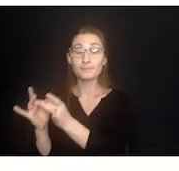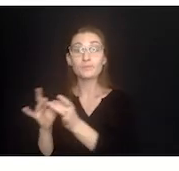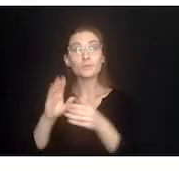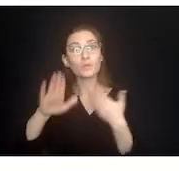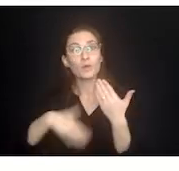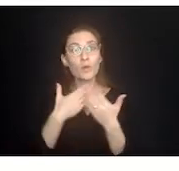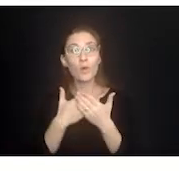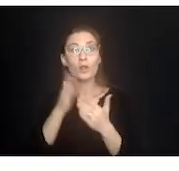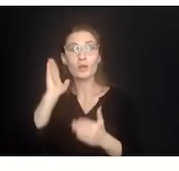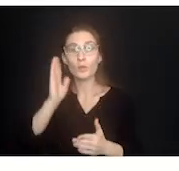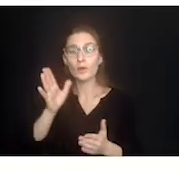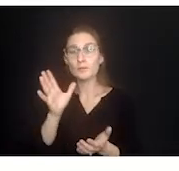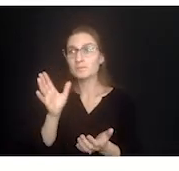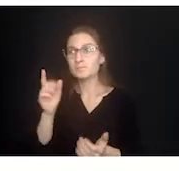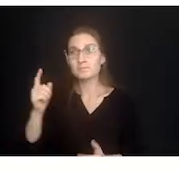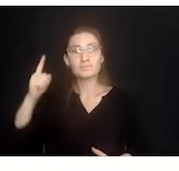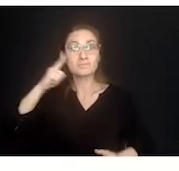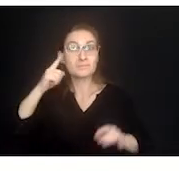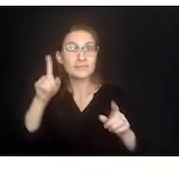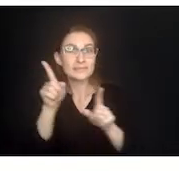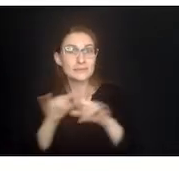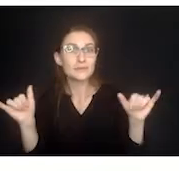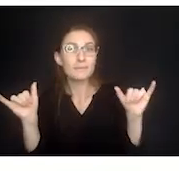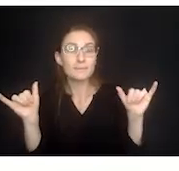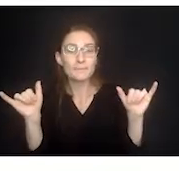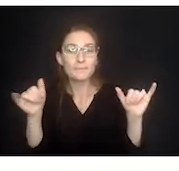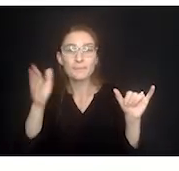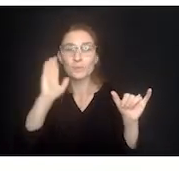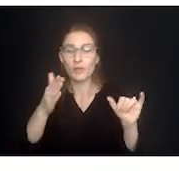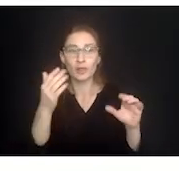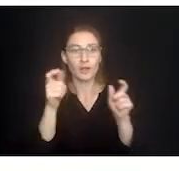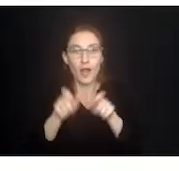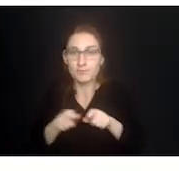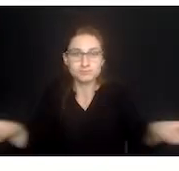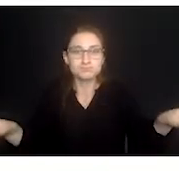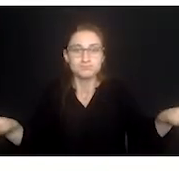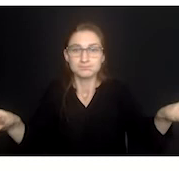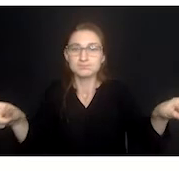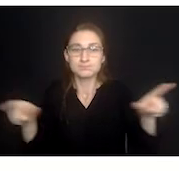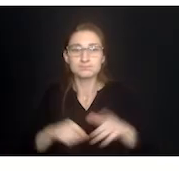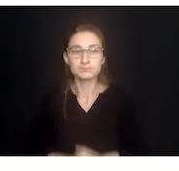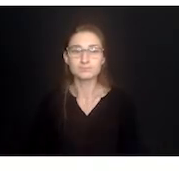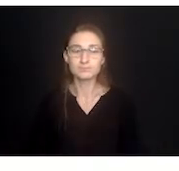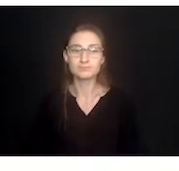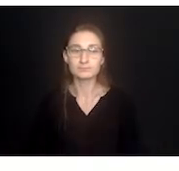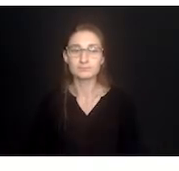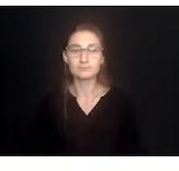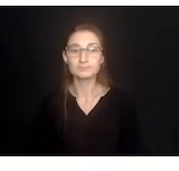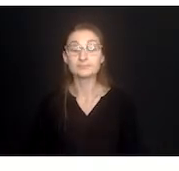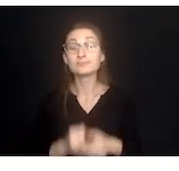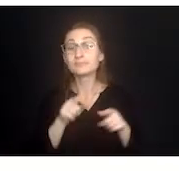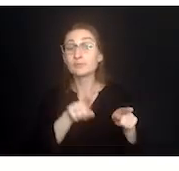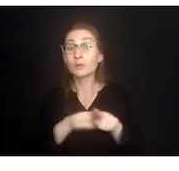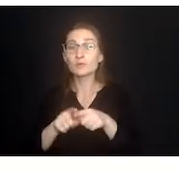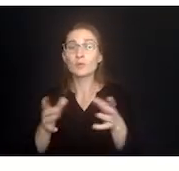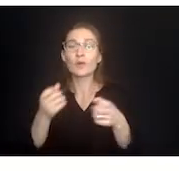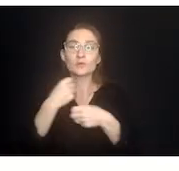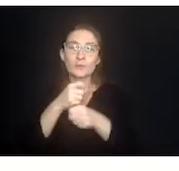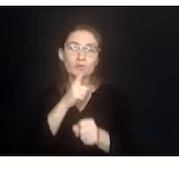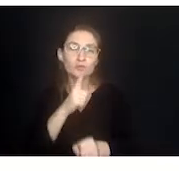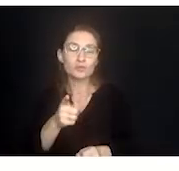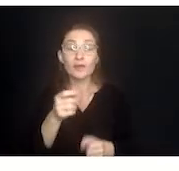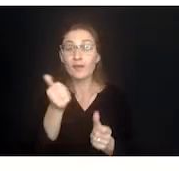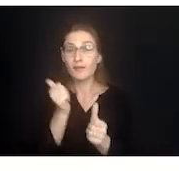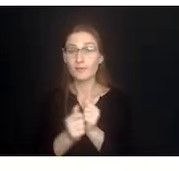all team members so that we're all updated at the same time, and we tried to use the same thread so that we can always refer to anything we needed to. We